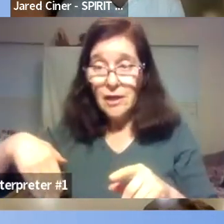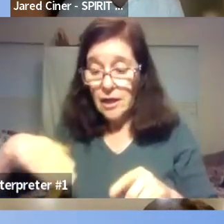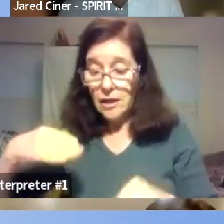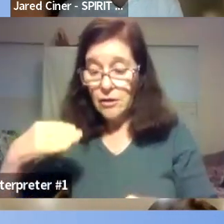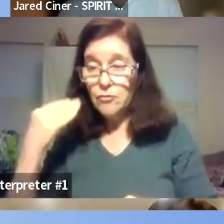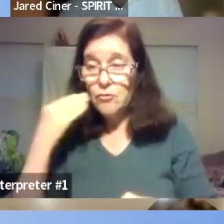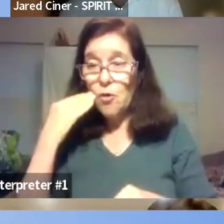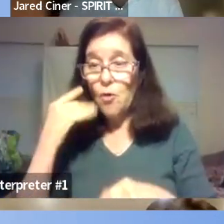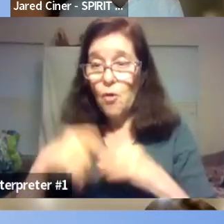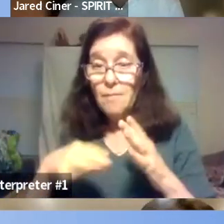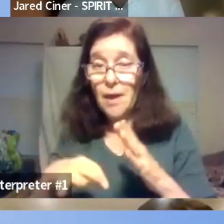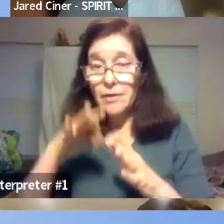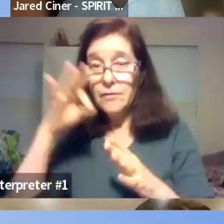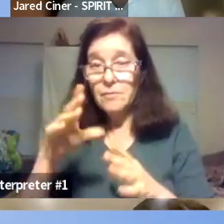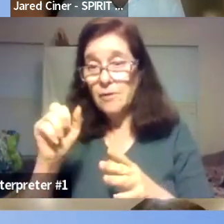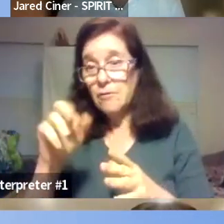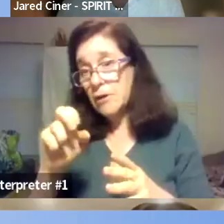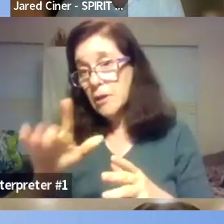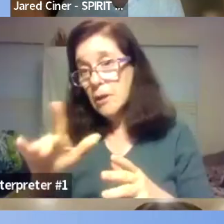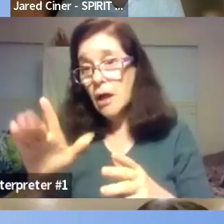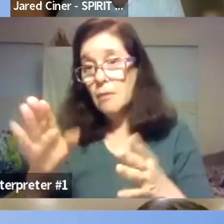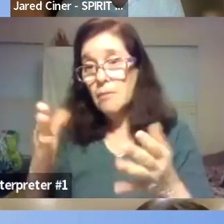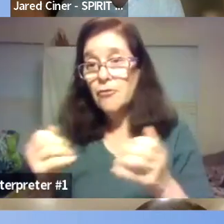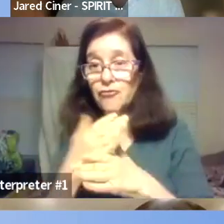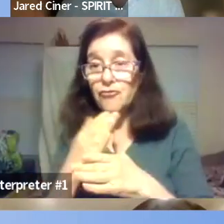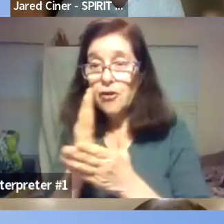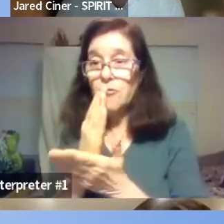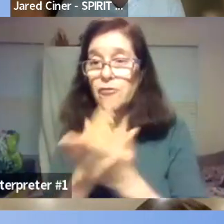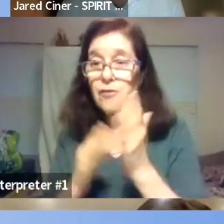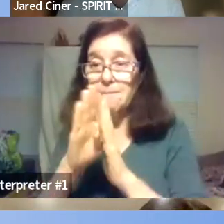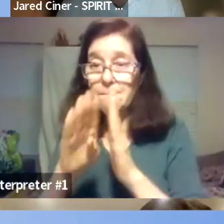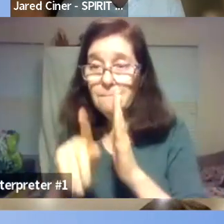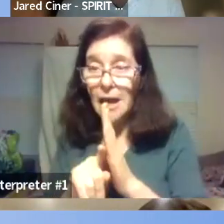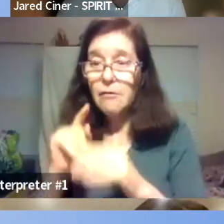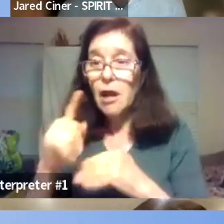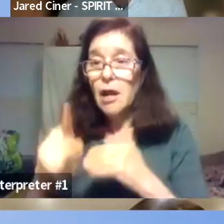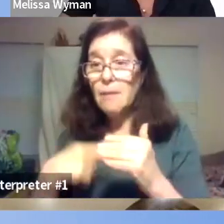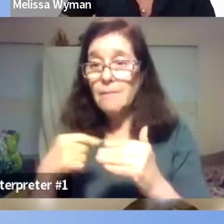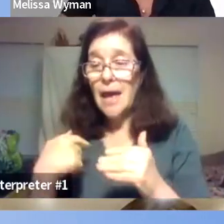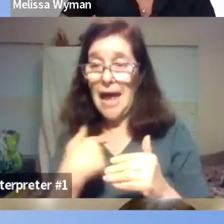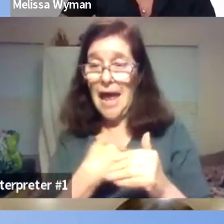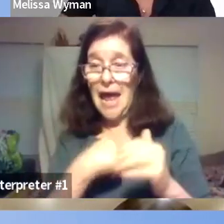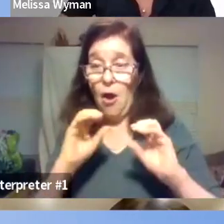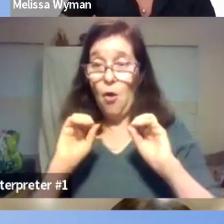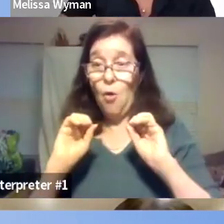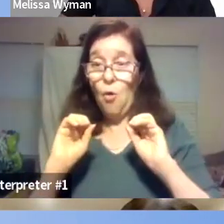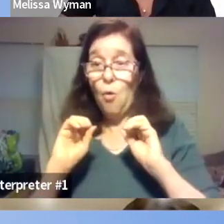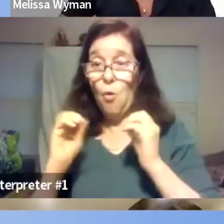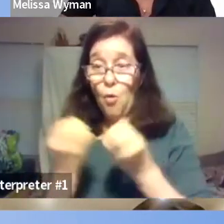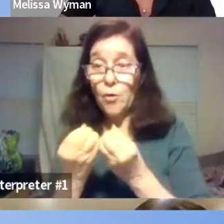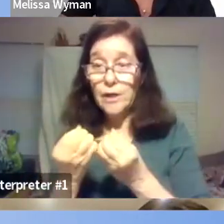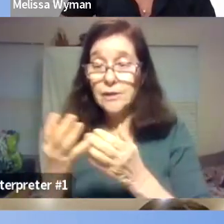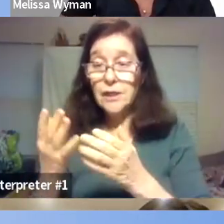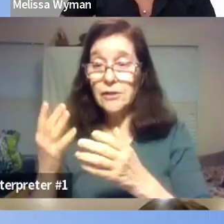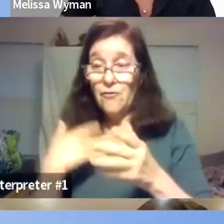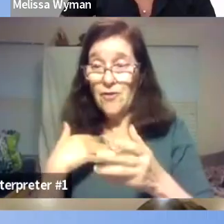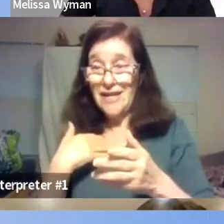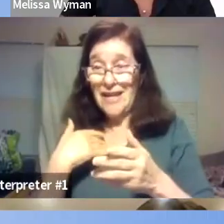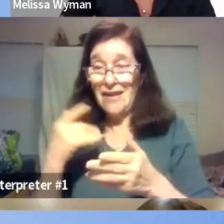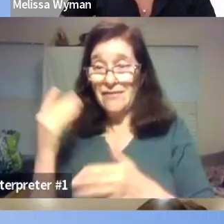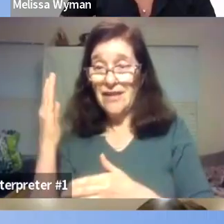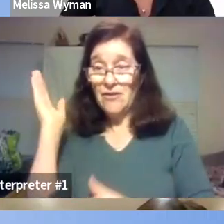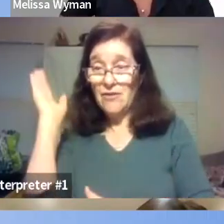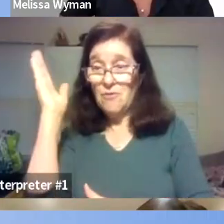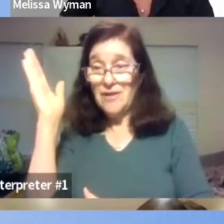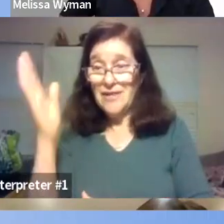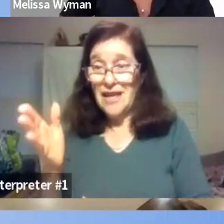much about Spirit Club, I would love to share some background about our organization. Real quick, Jared, if we can have the presenters